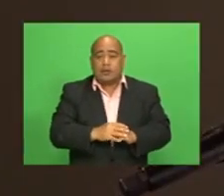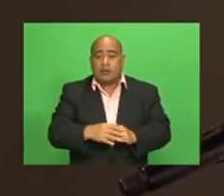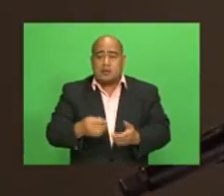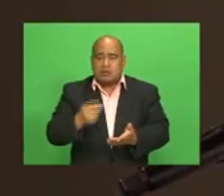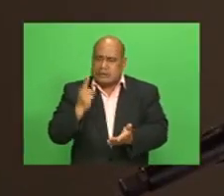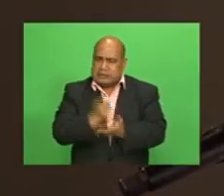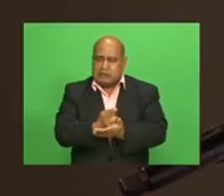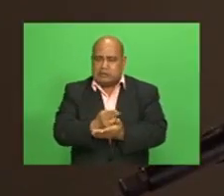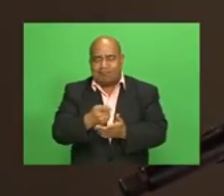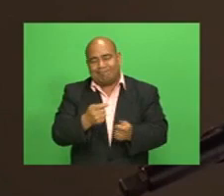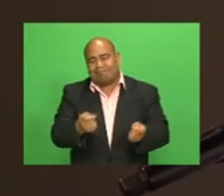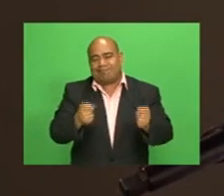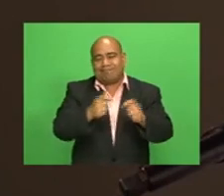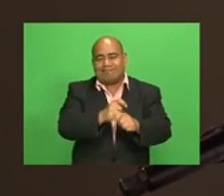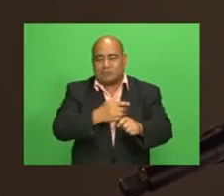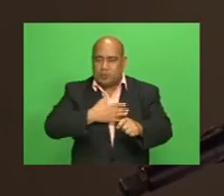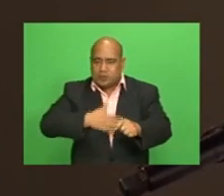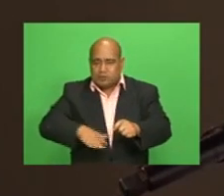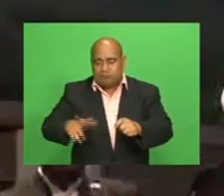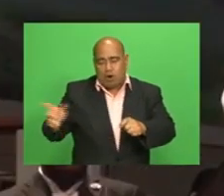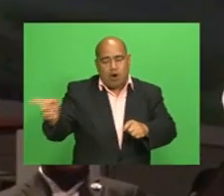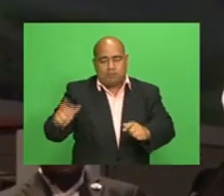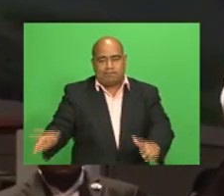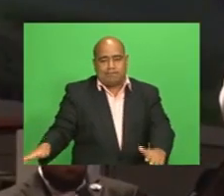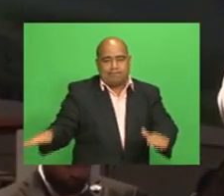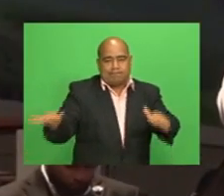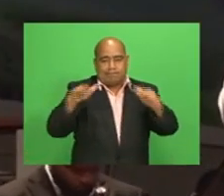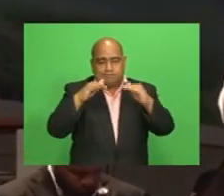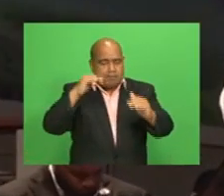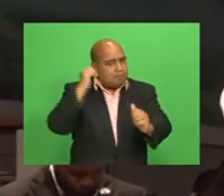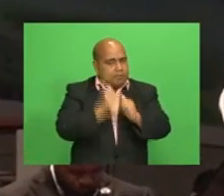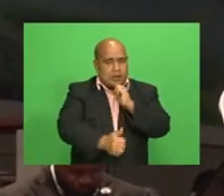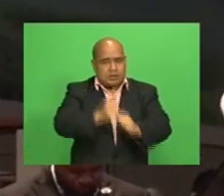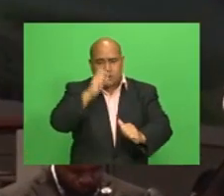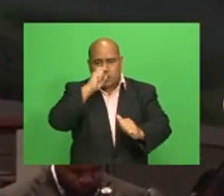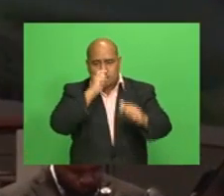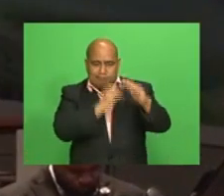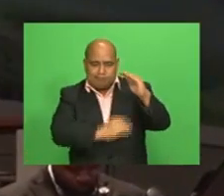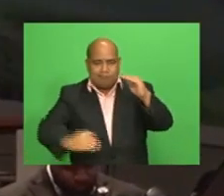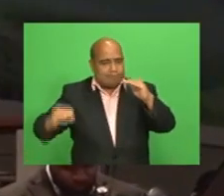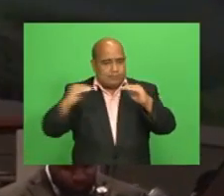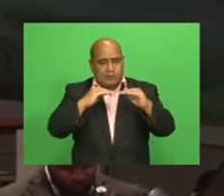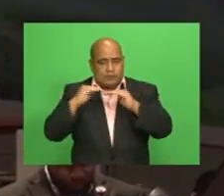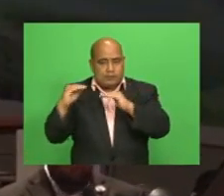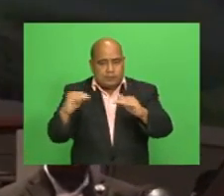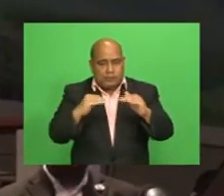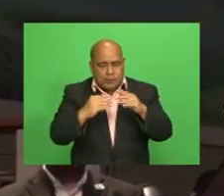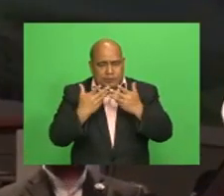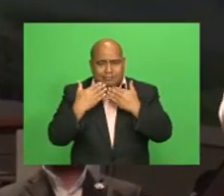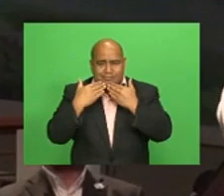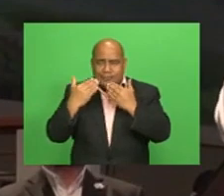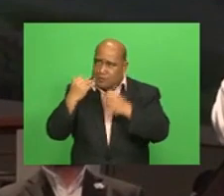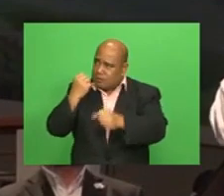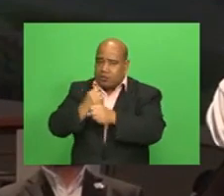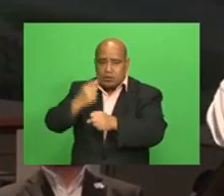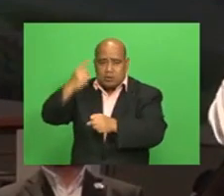my brother, my big brother. I thank God for giving me my own personal Superman. God